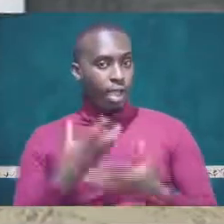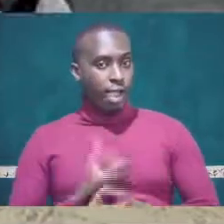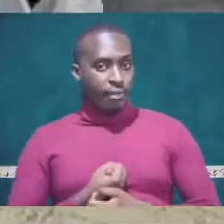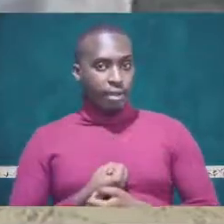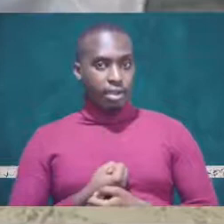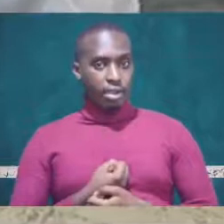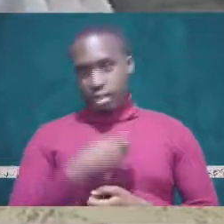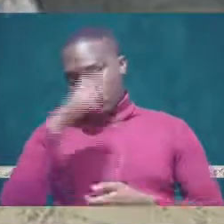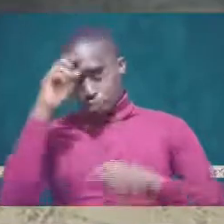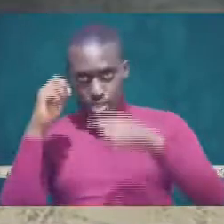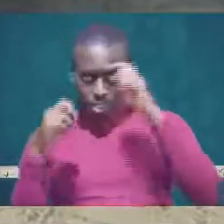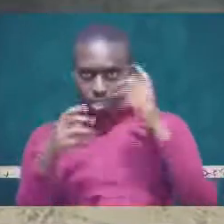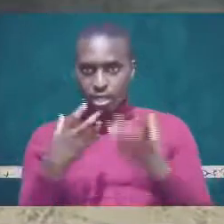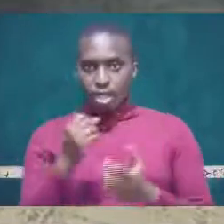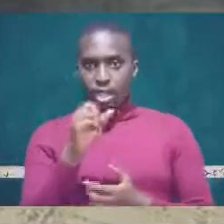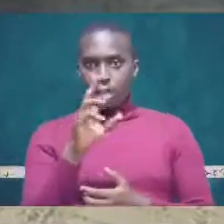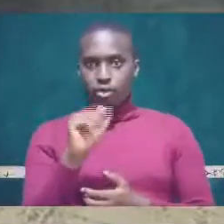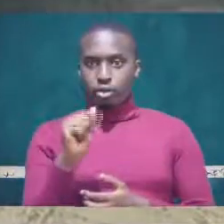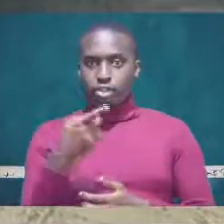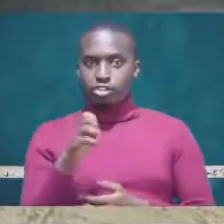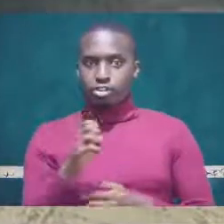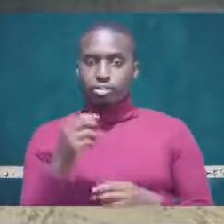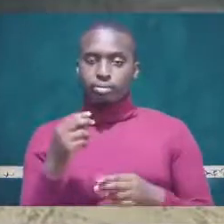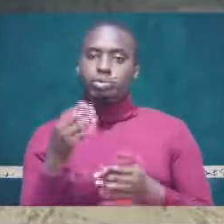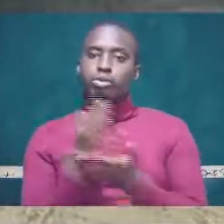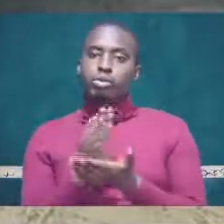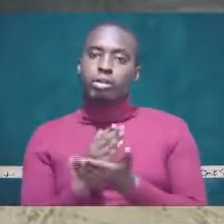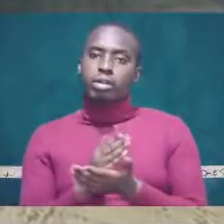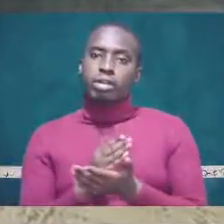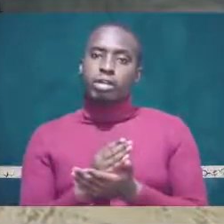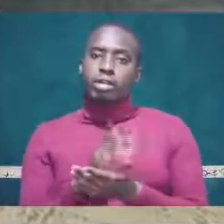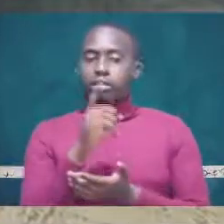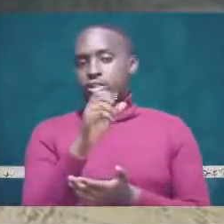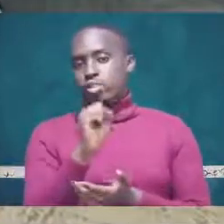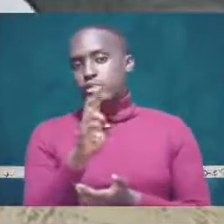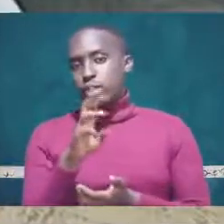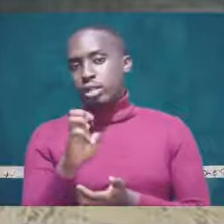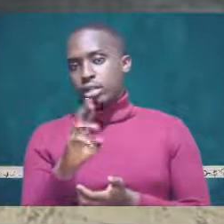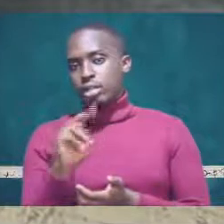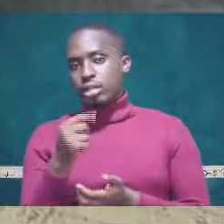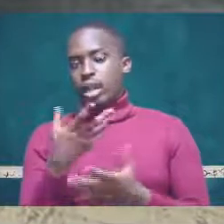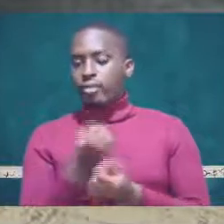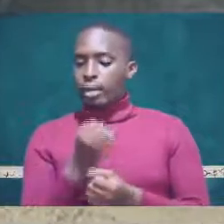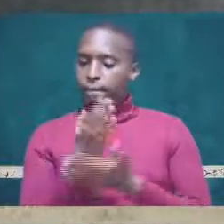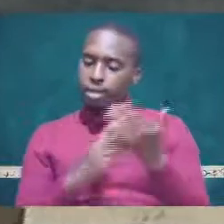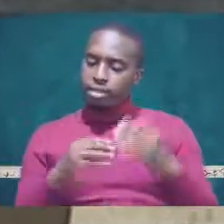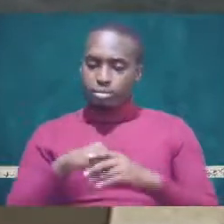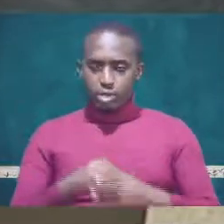swelling along their lengths, called what they call lymph nodes. There are some swelling, and these lymph nodes are located in very many parts of our